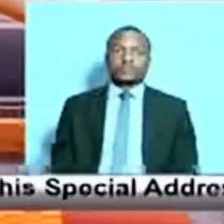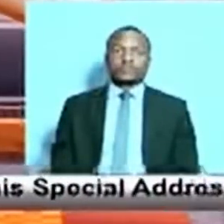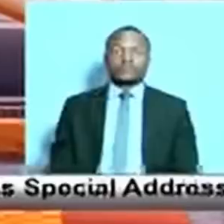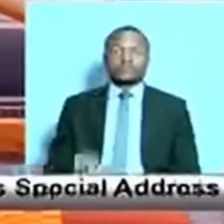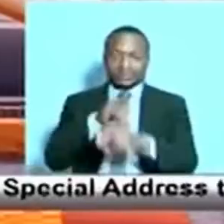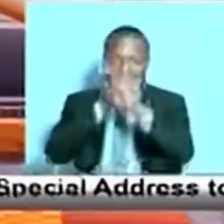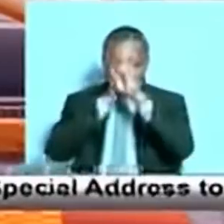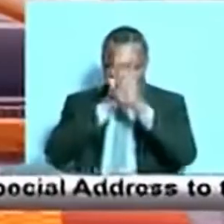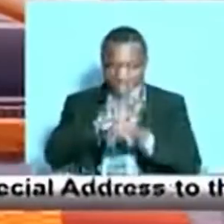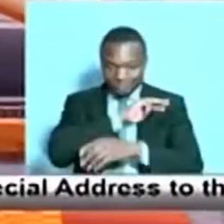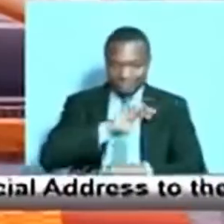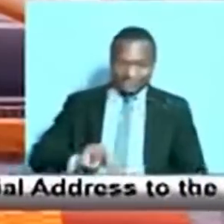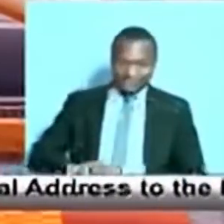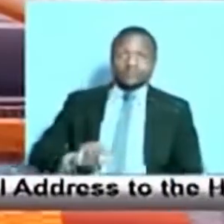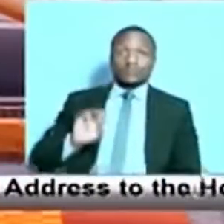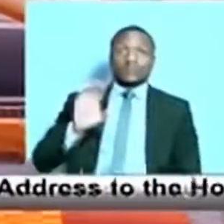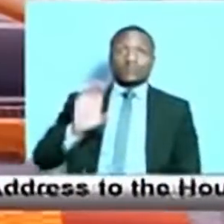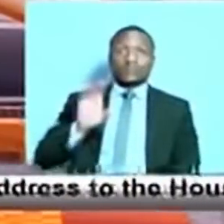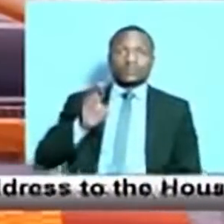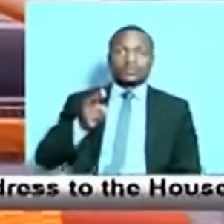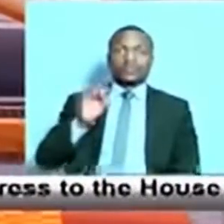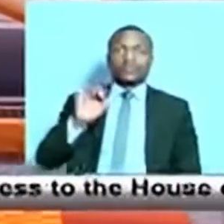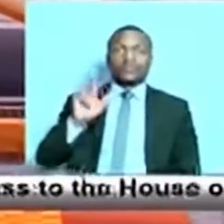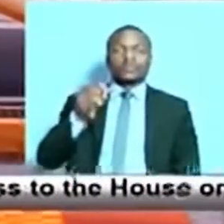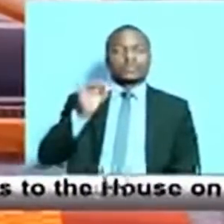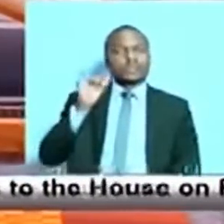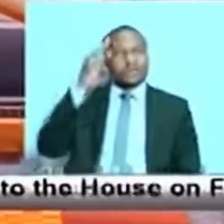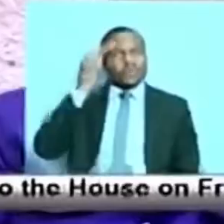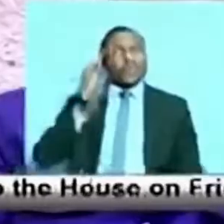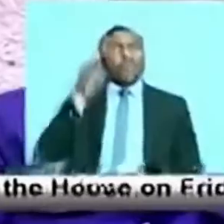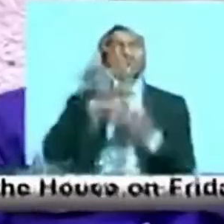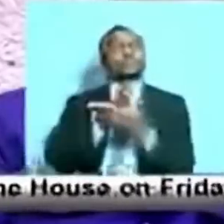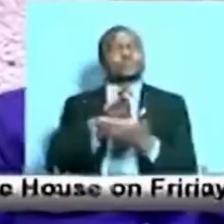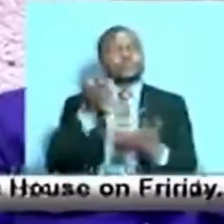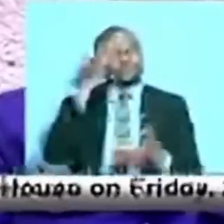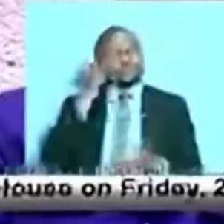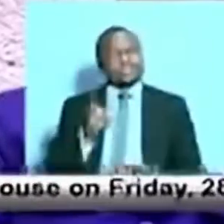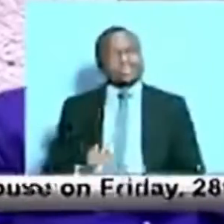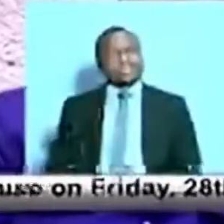The Honorable Member for Chirubi, why did you stop?